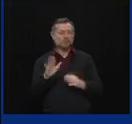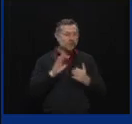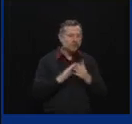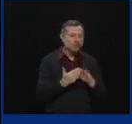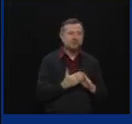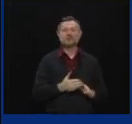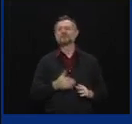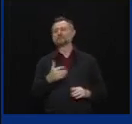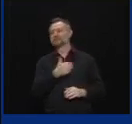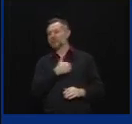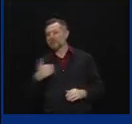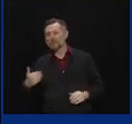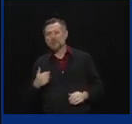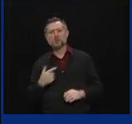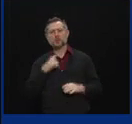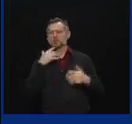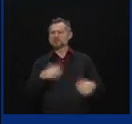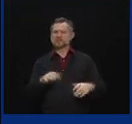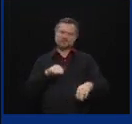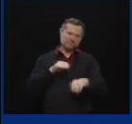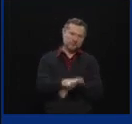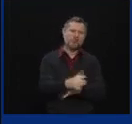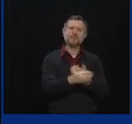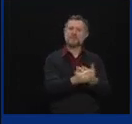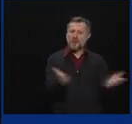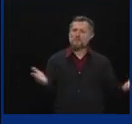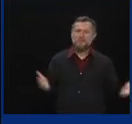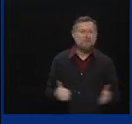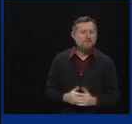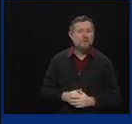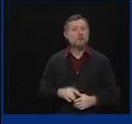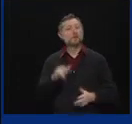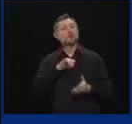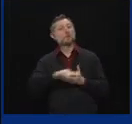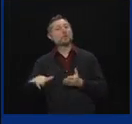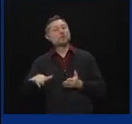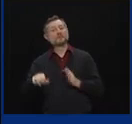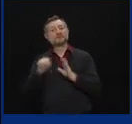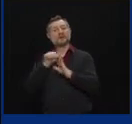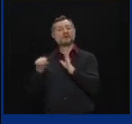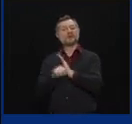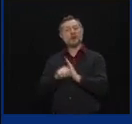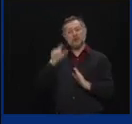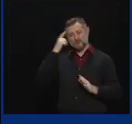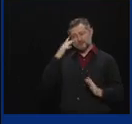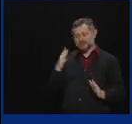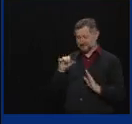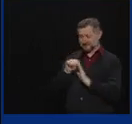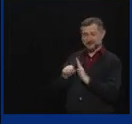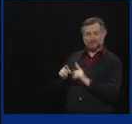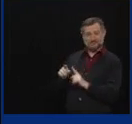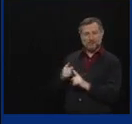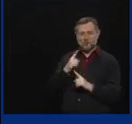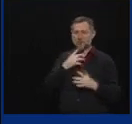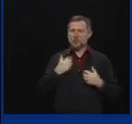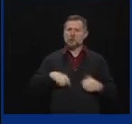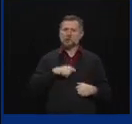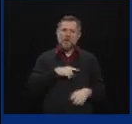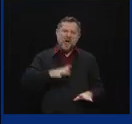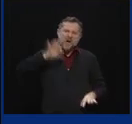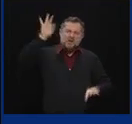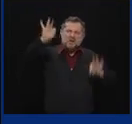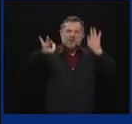And I want you to know that the state of New York understands this. We're not coming in to be heavy-handed and dictatorial. We want